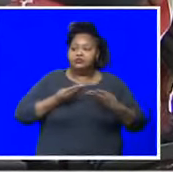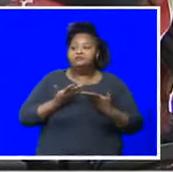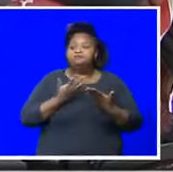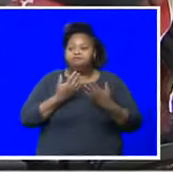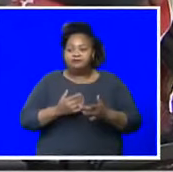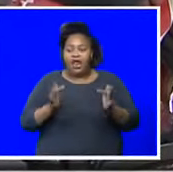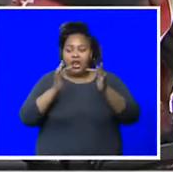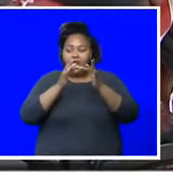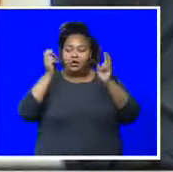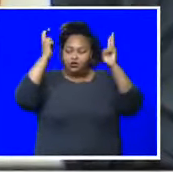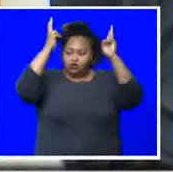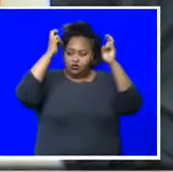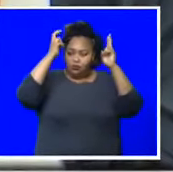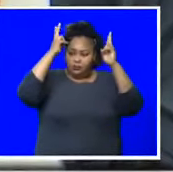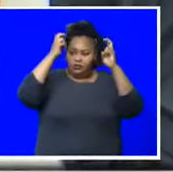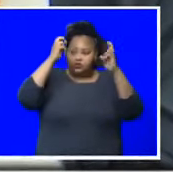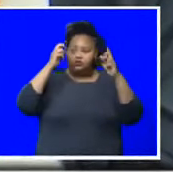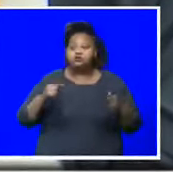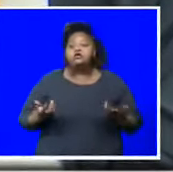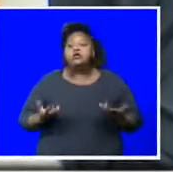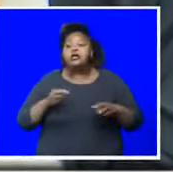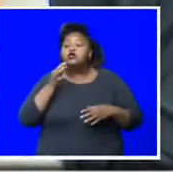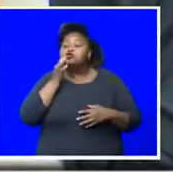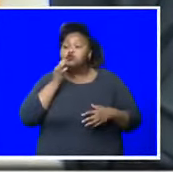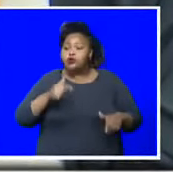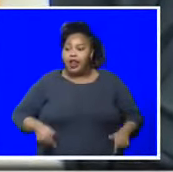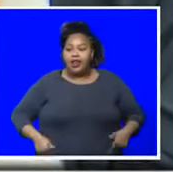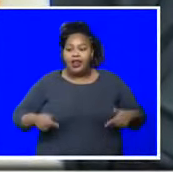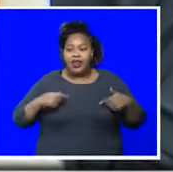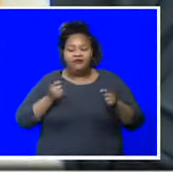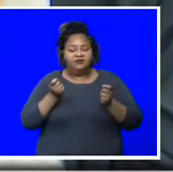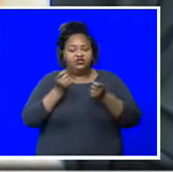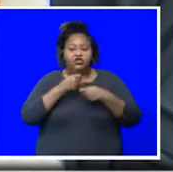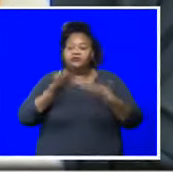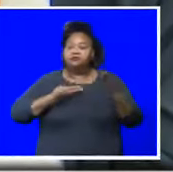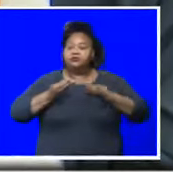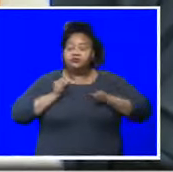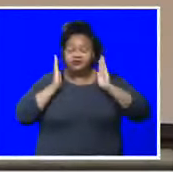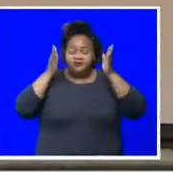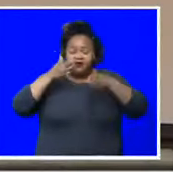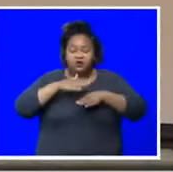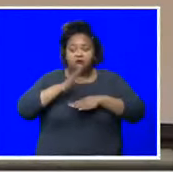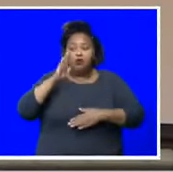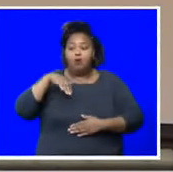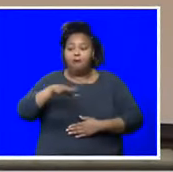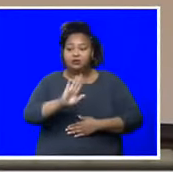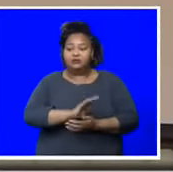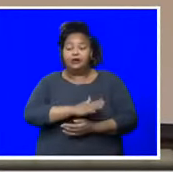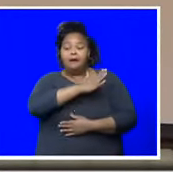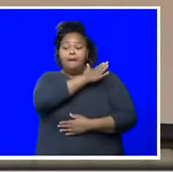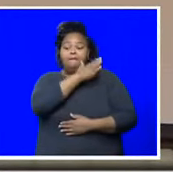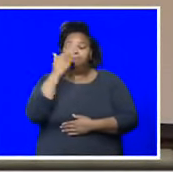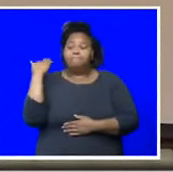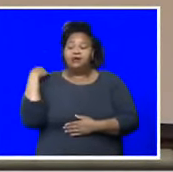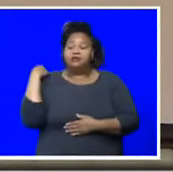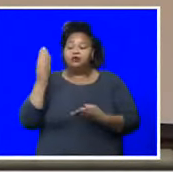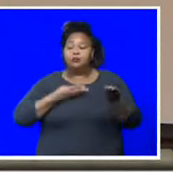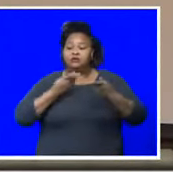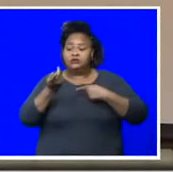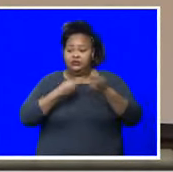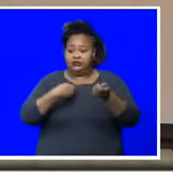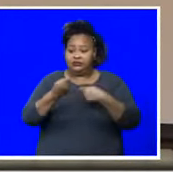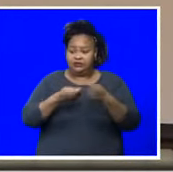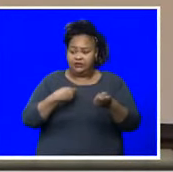labasha ngebhizinisi. Invunayit ekuthengiselana lebeyimelelwe ngumcondzisi weluhlangothi lwabo somabhizinisi